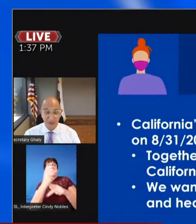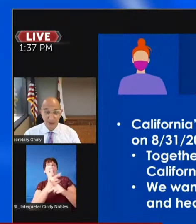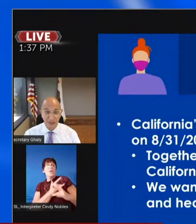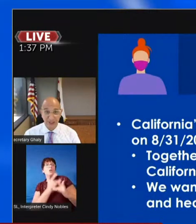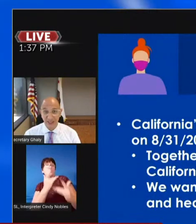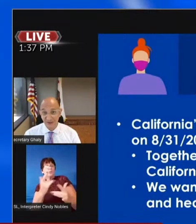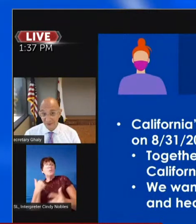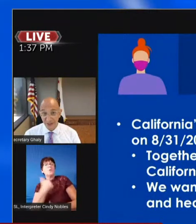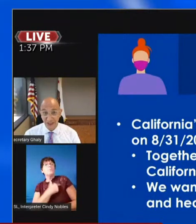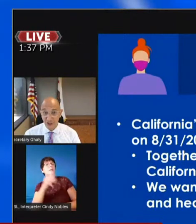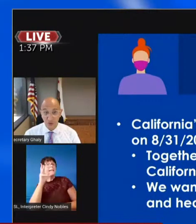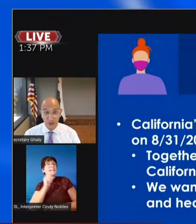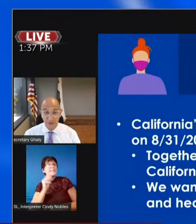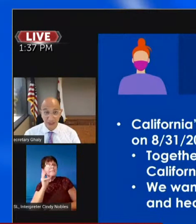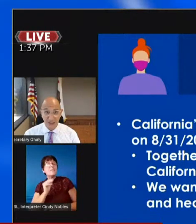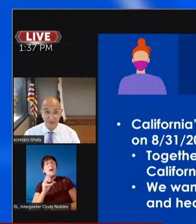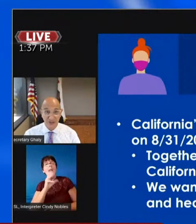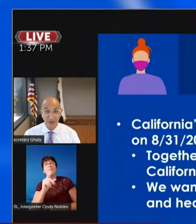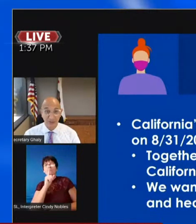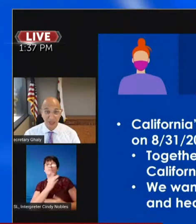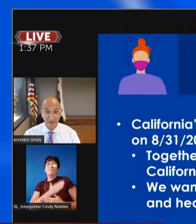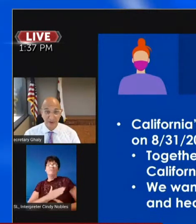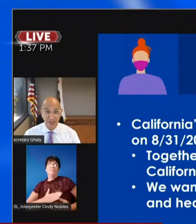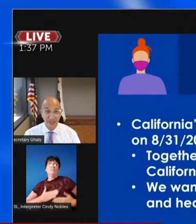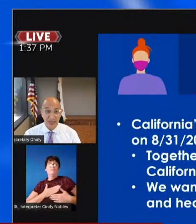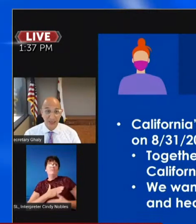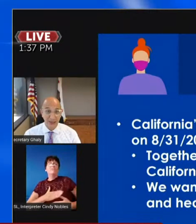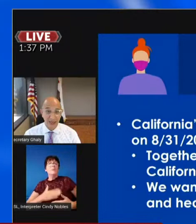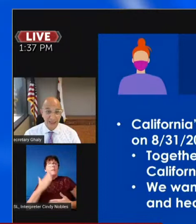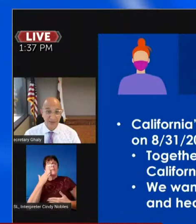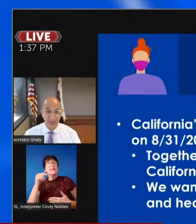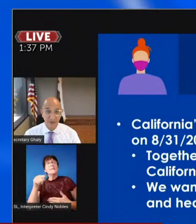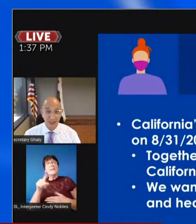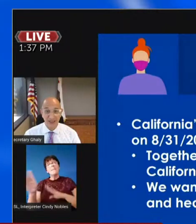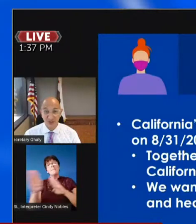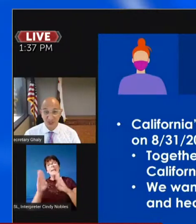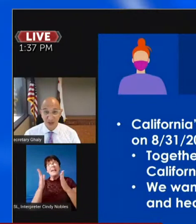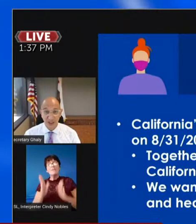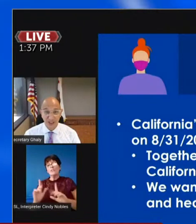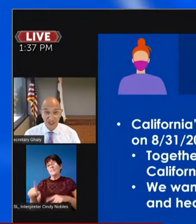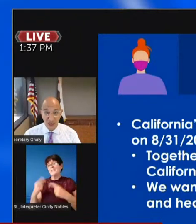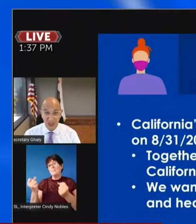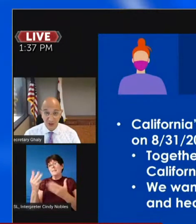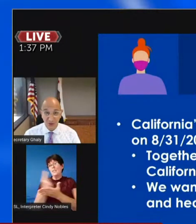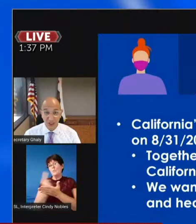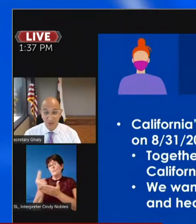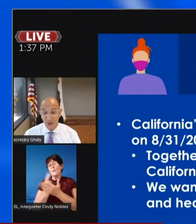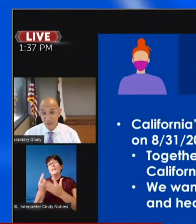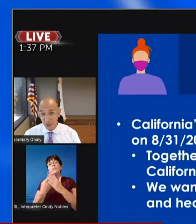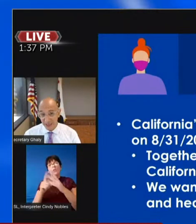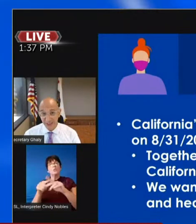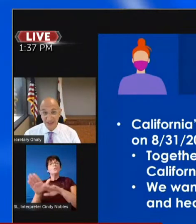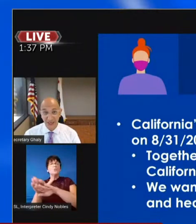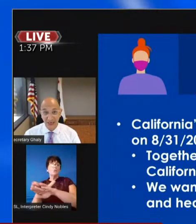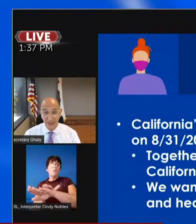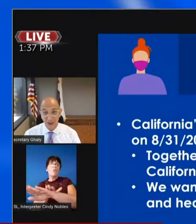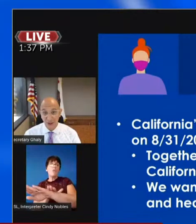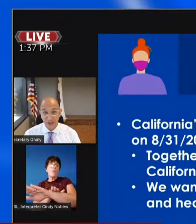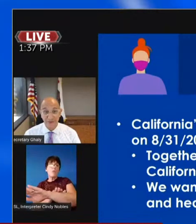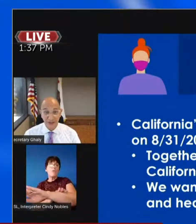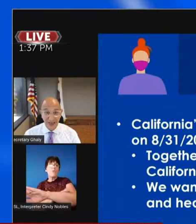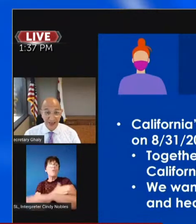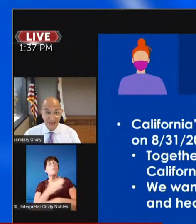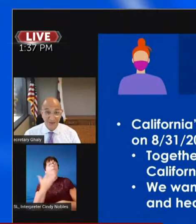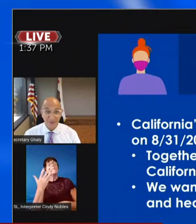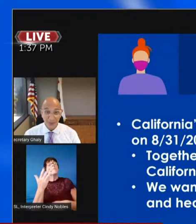been experiencing and frankly enjoying because of these great behaviors in the last many weeks have started to slow, which raise an